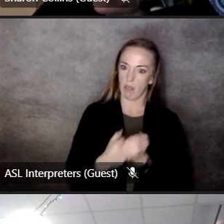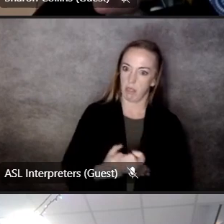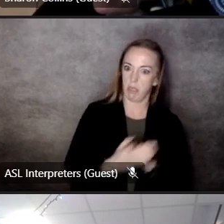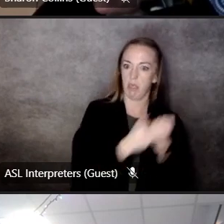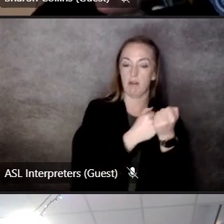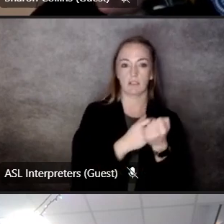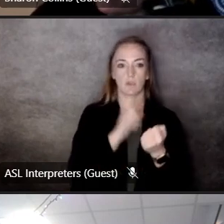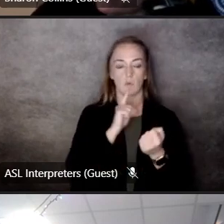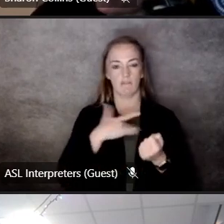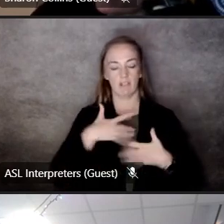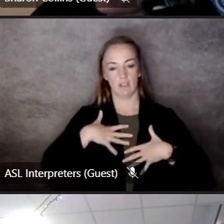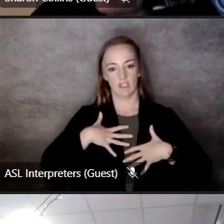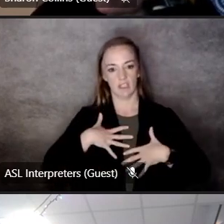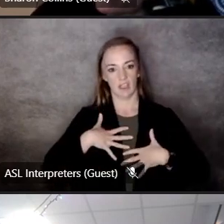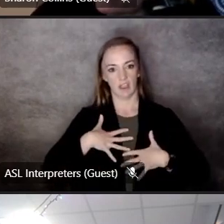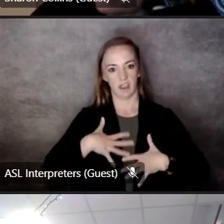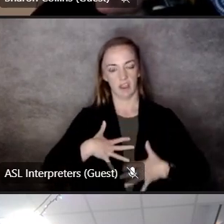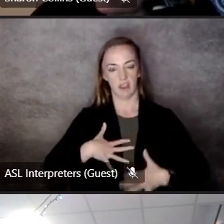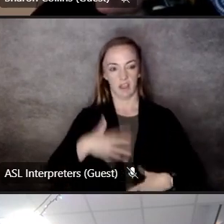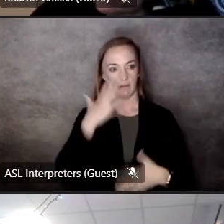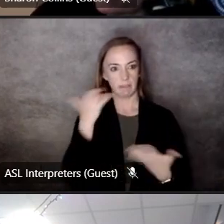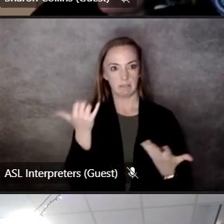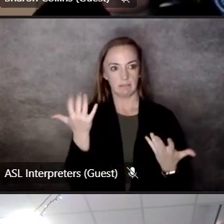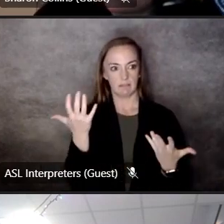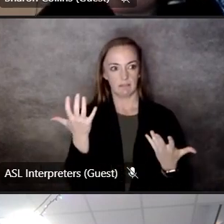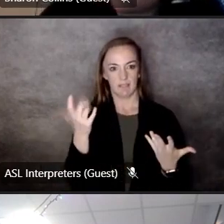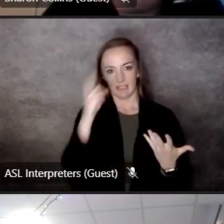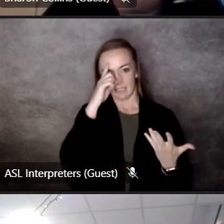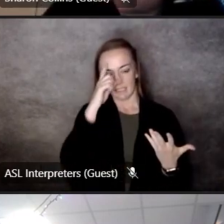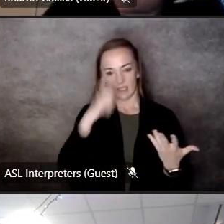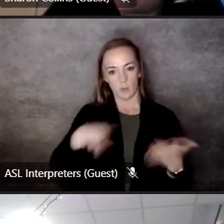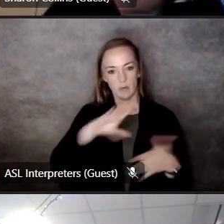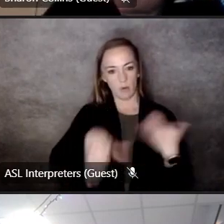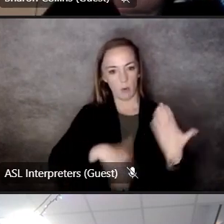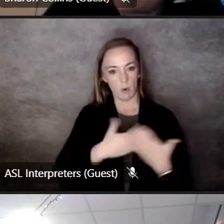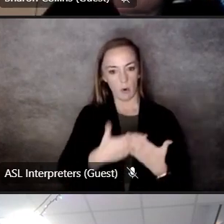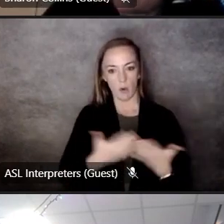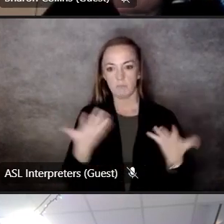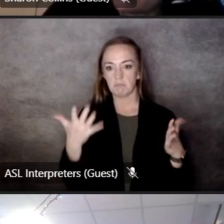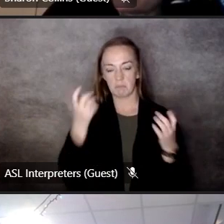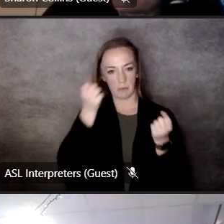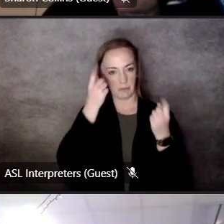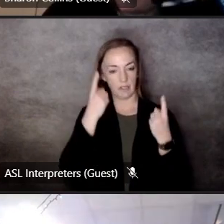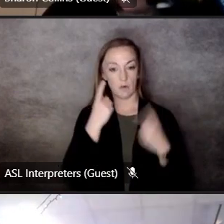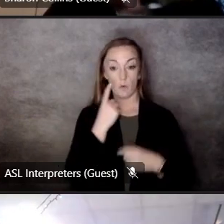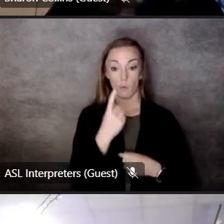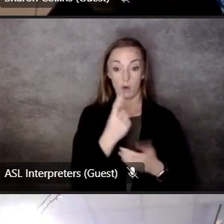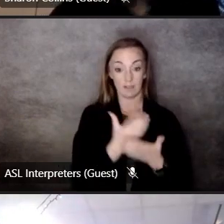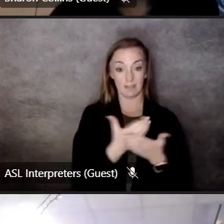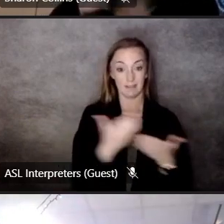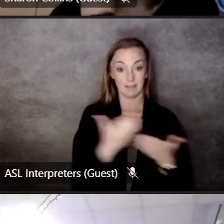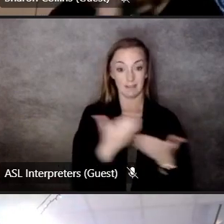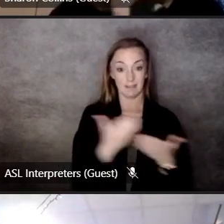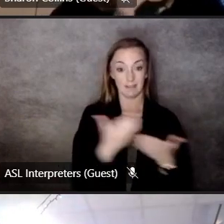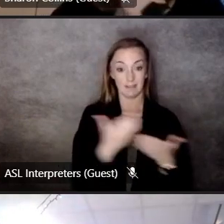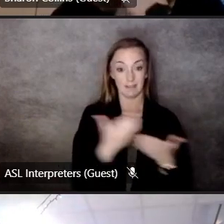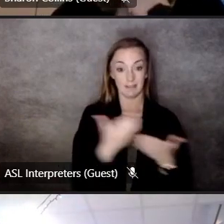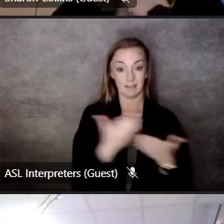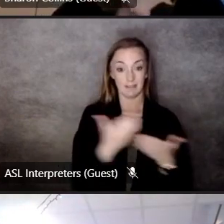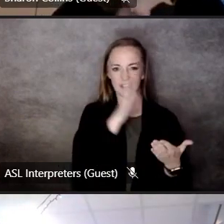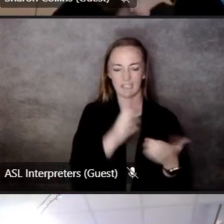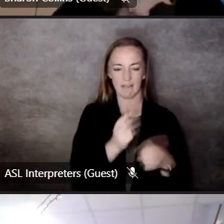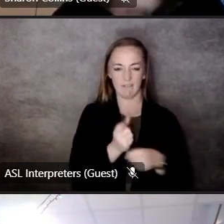demoralizing because, I think we all understand that one thing will never do this.